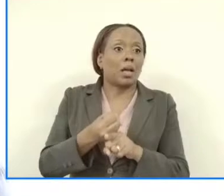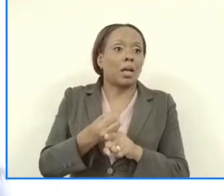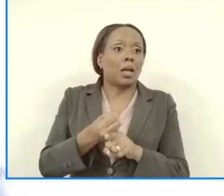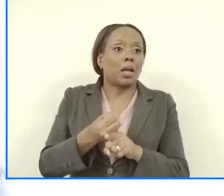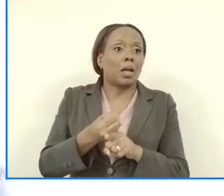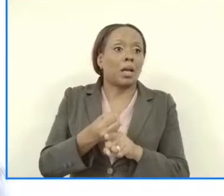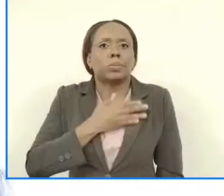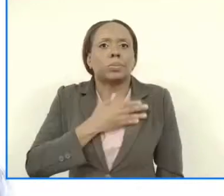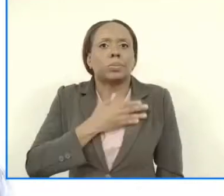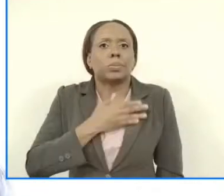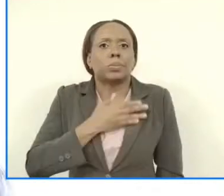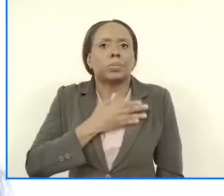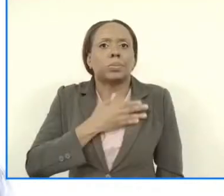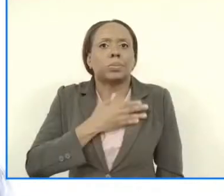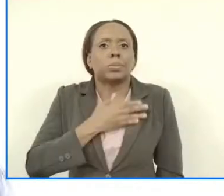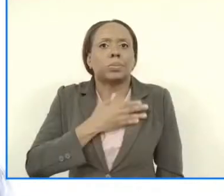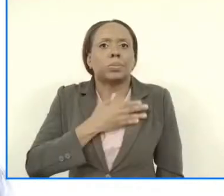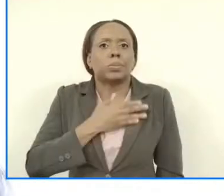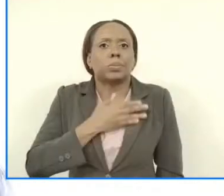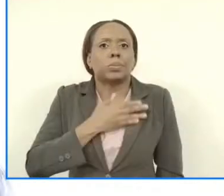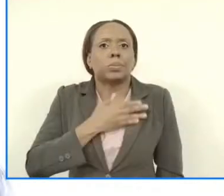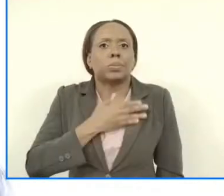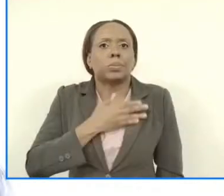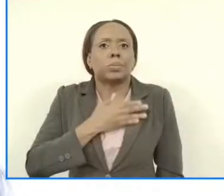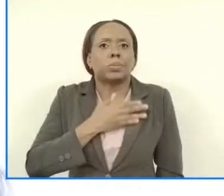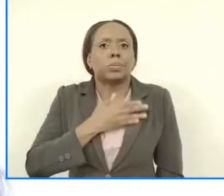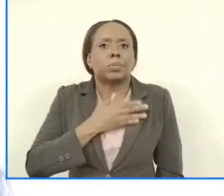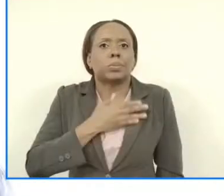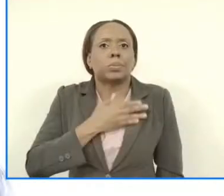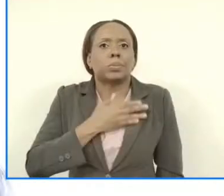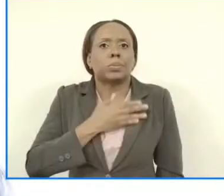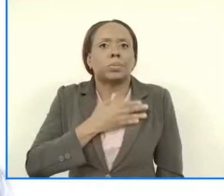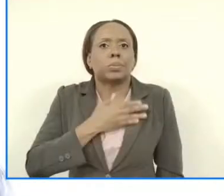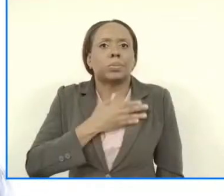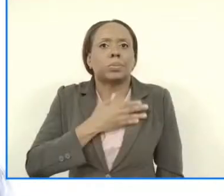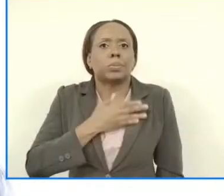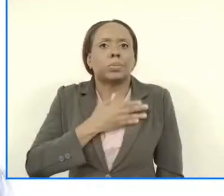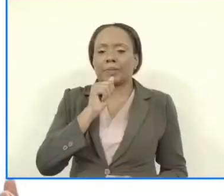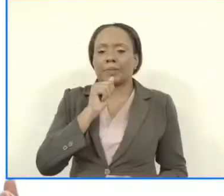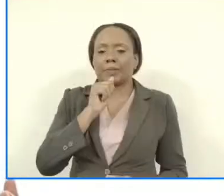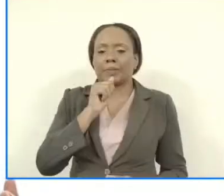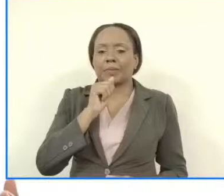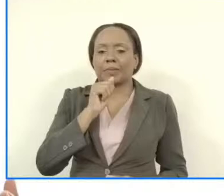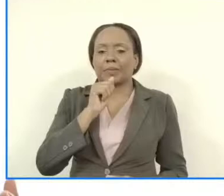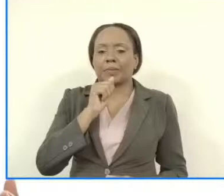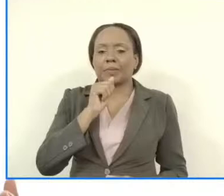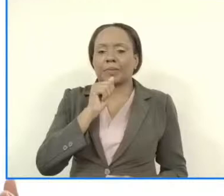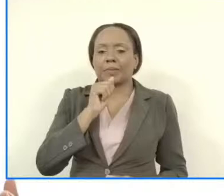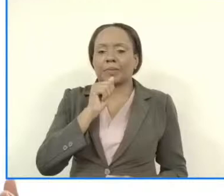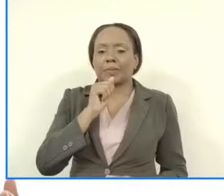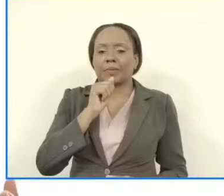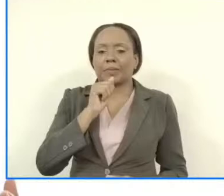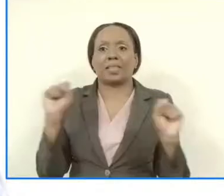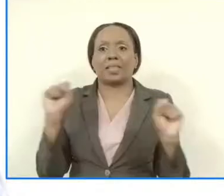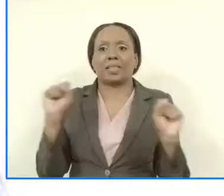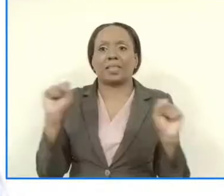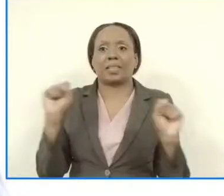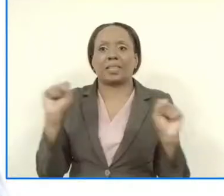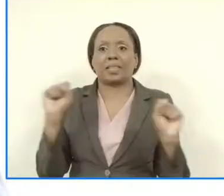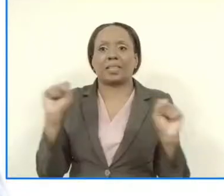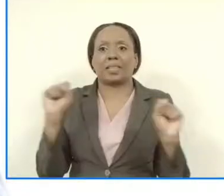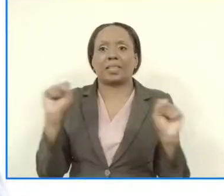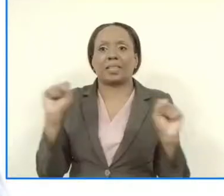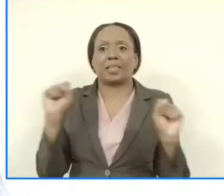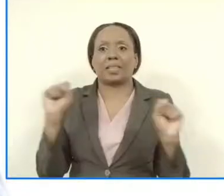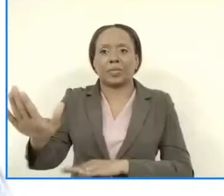you. We're trying to do our best for you. For the rest, just bear with us and be safe. Thank you very